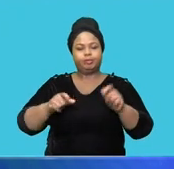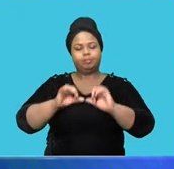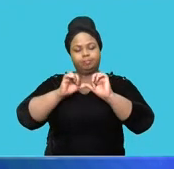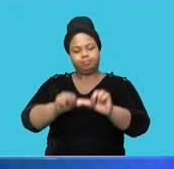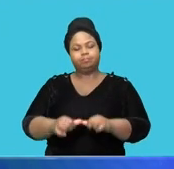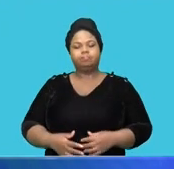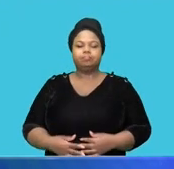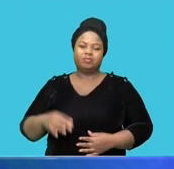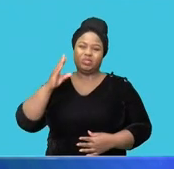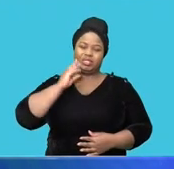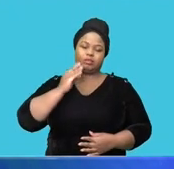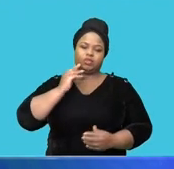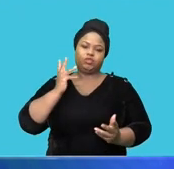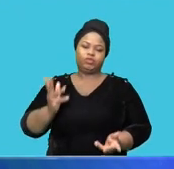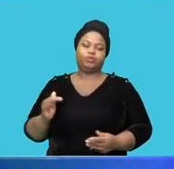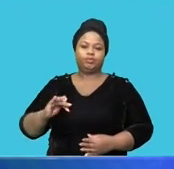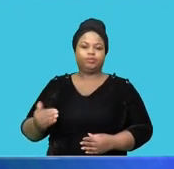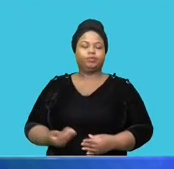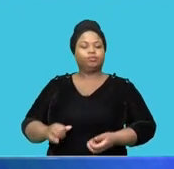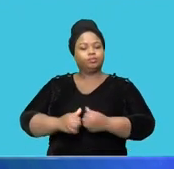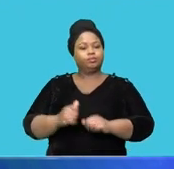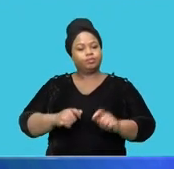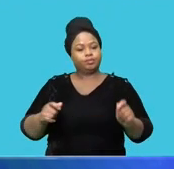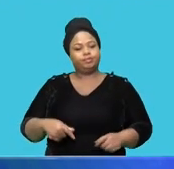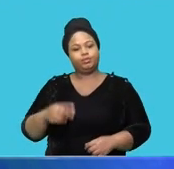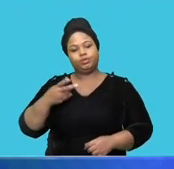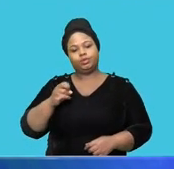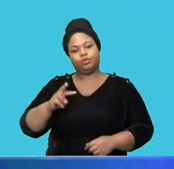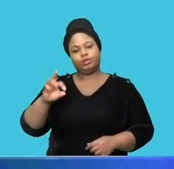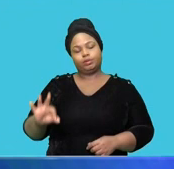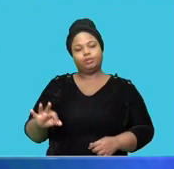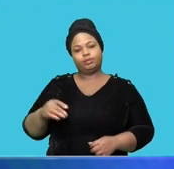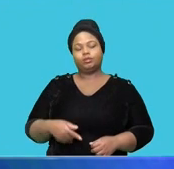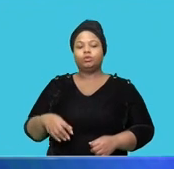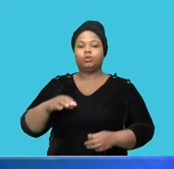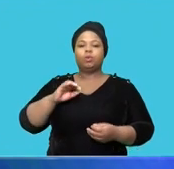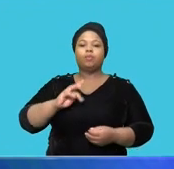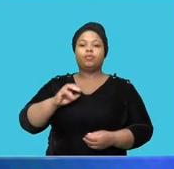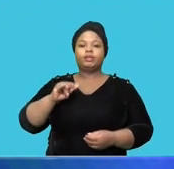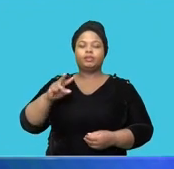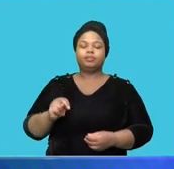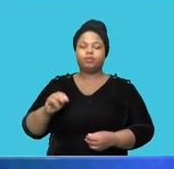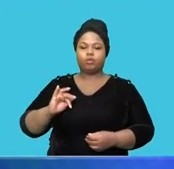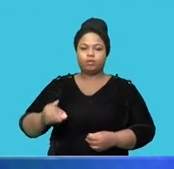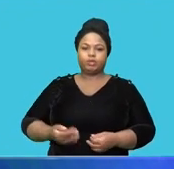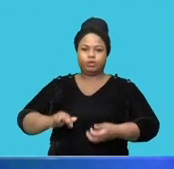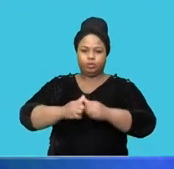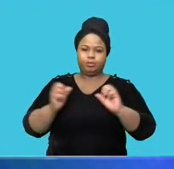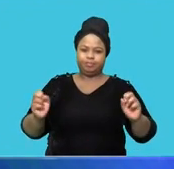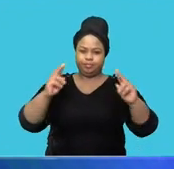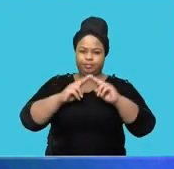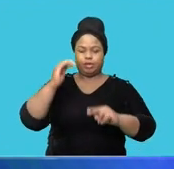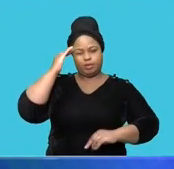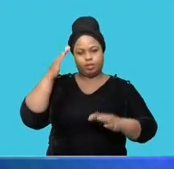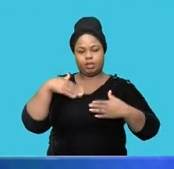to confront. South African female athletes hosted a 2023 Momentum Women in Sports Summit to discuss mental